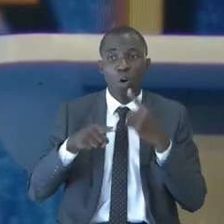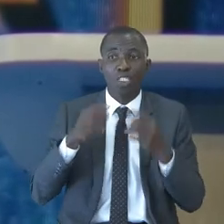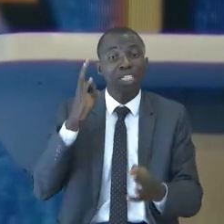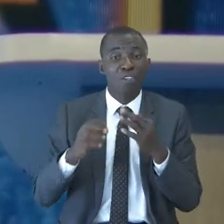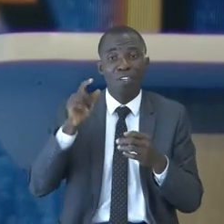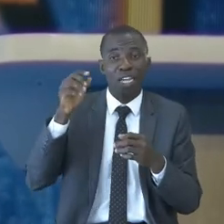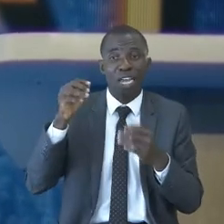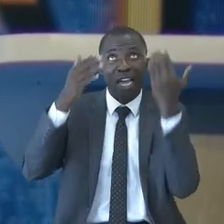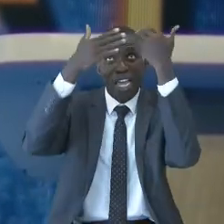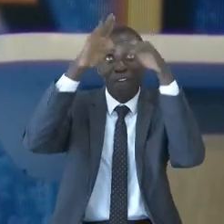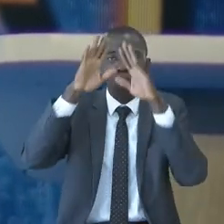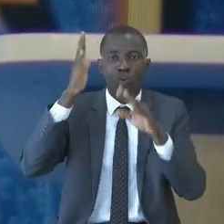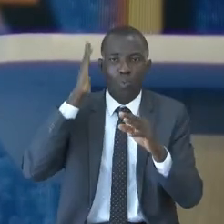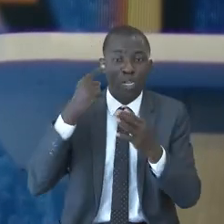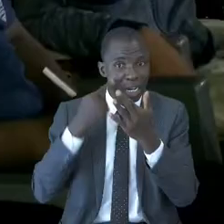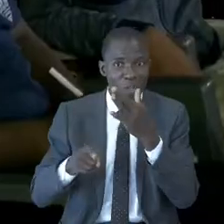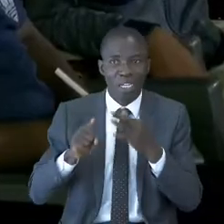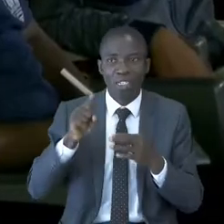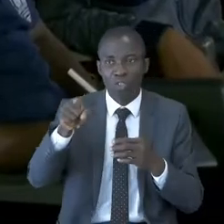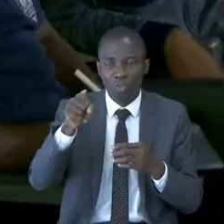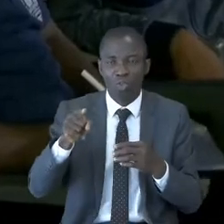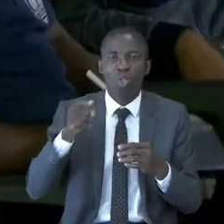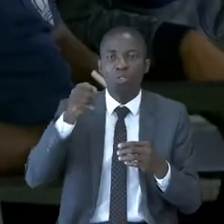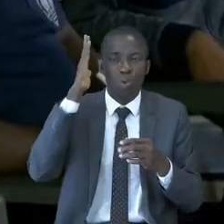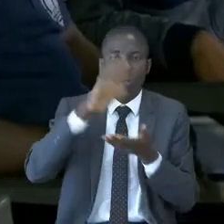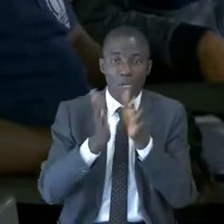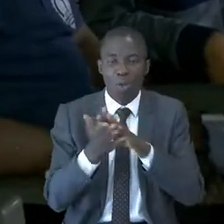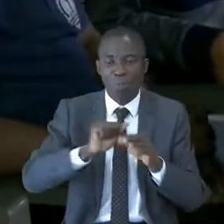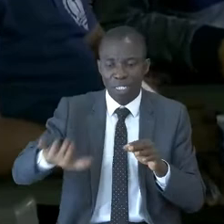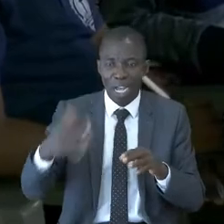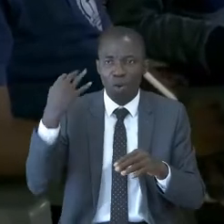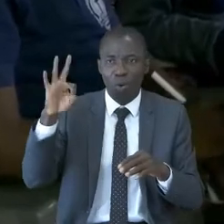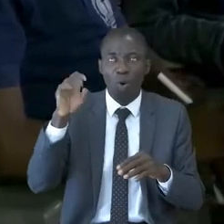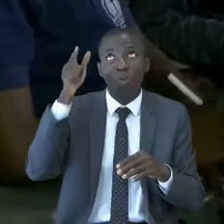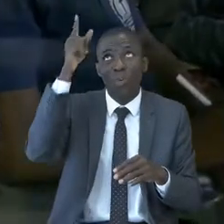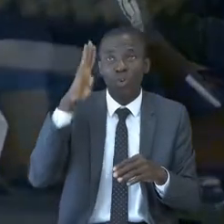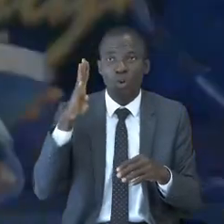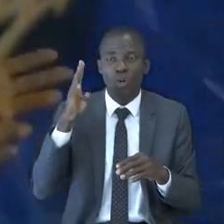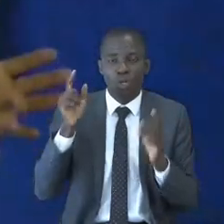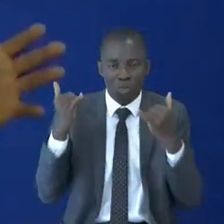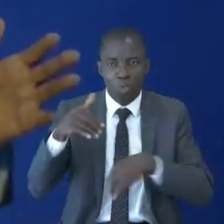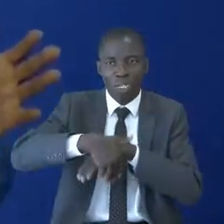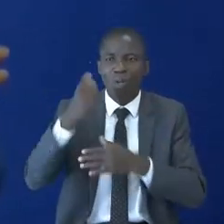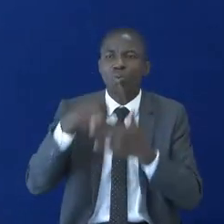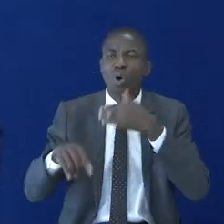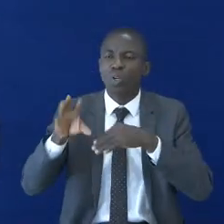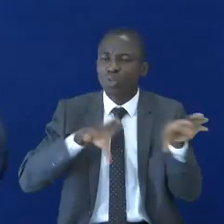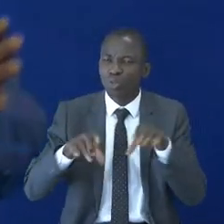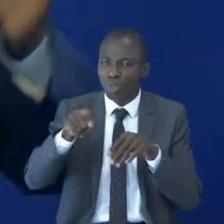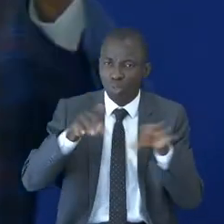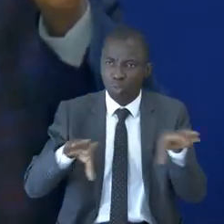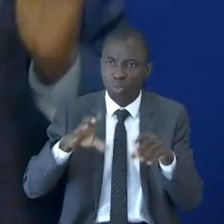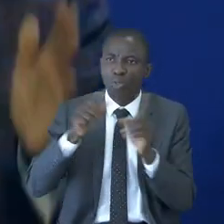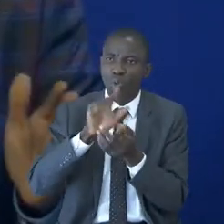you. You become a child of God tonight. What do I do? What do we do? What do you do to become